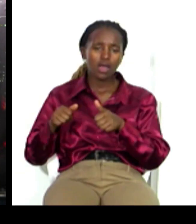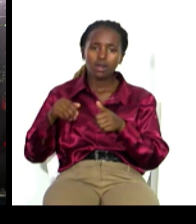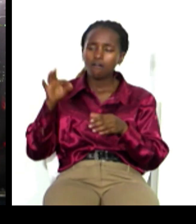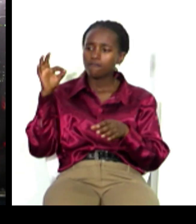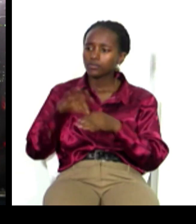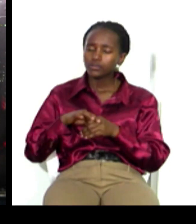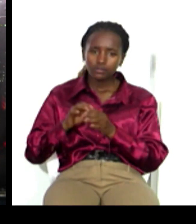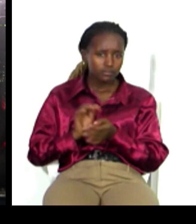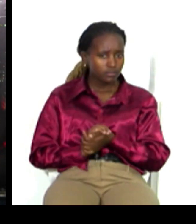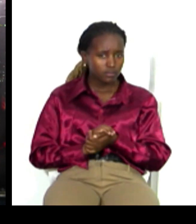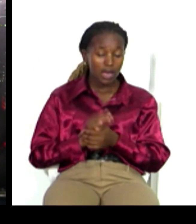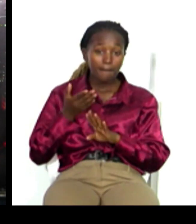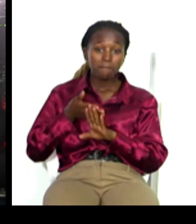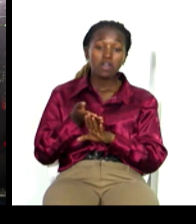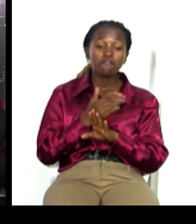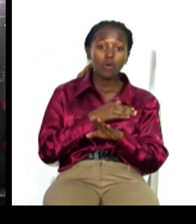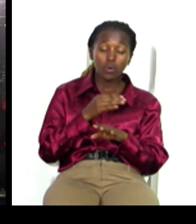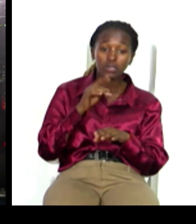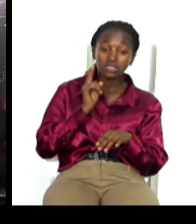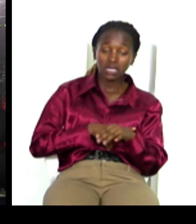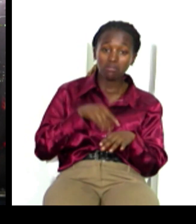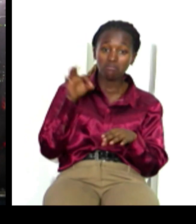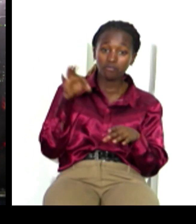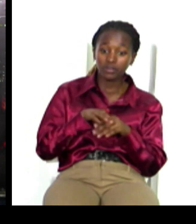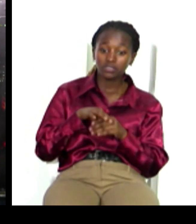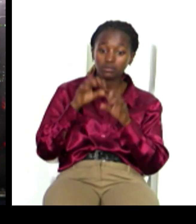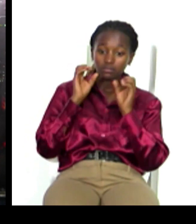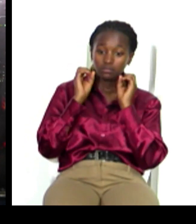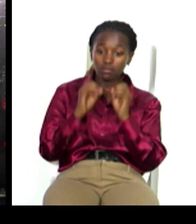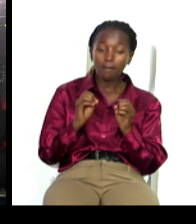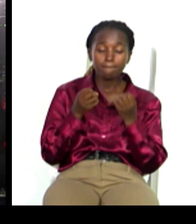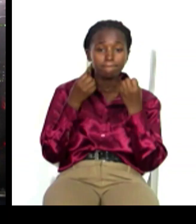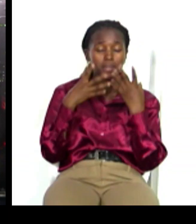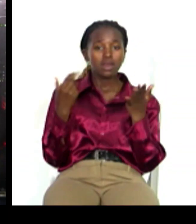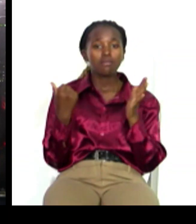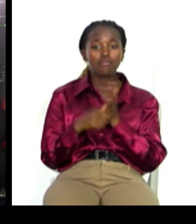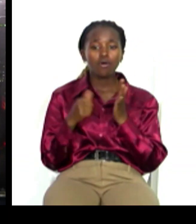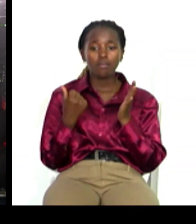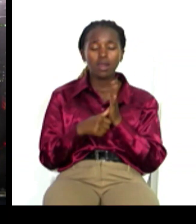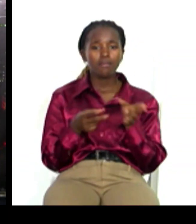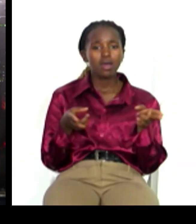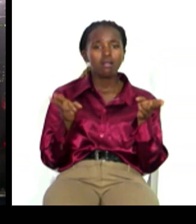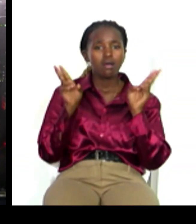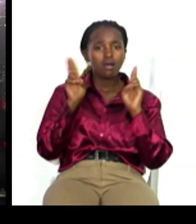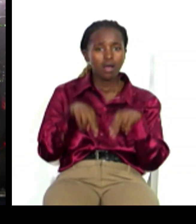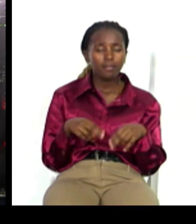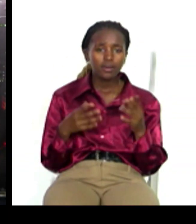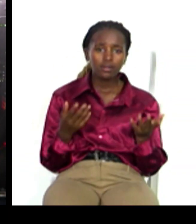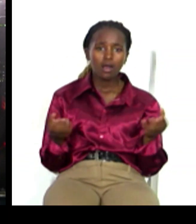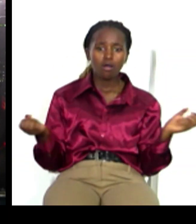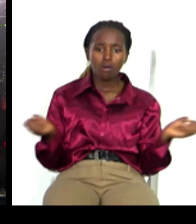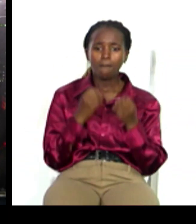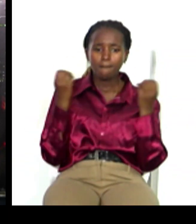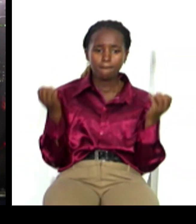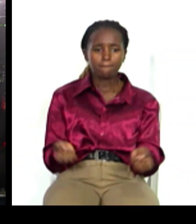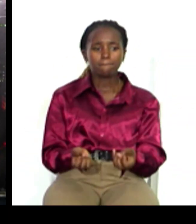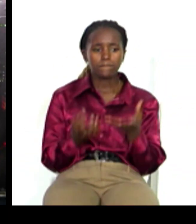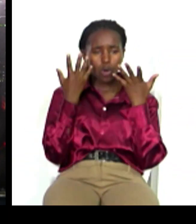no vetting? So many things happened. Kulikuwa na bombing that happened in Westgate. There is bombing that happened